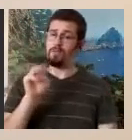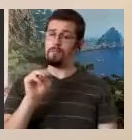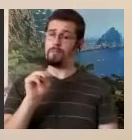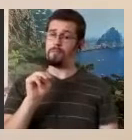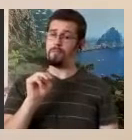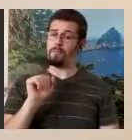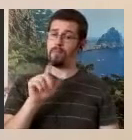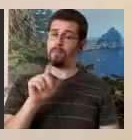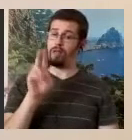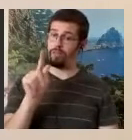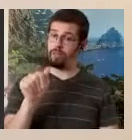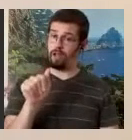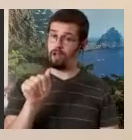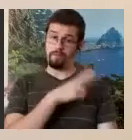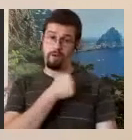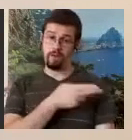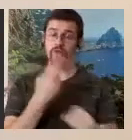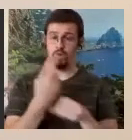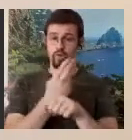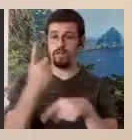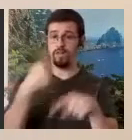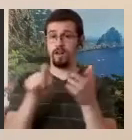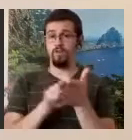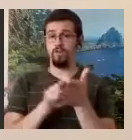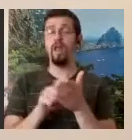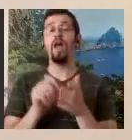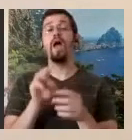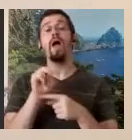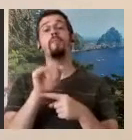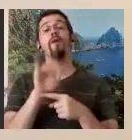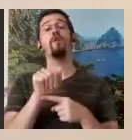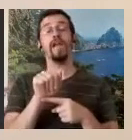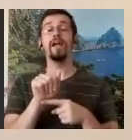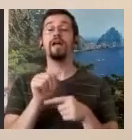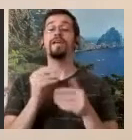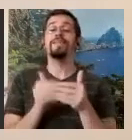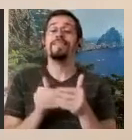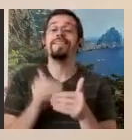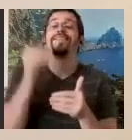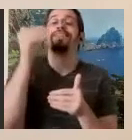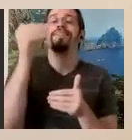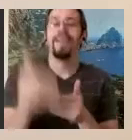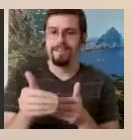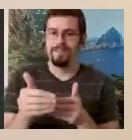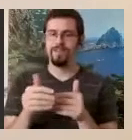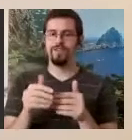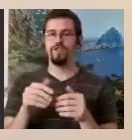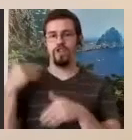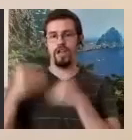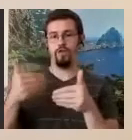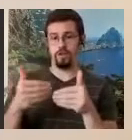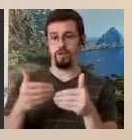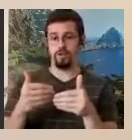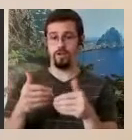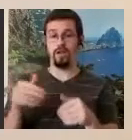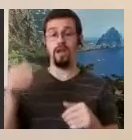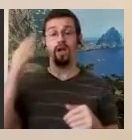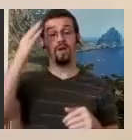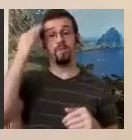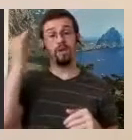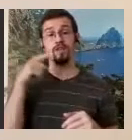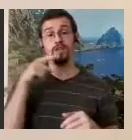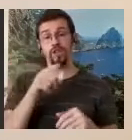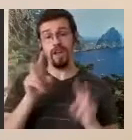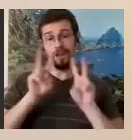that Maria is carrying it forward now to the next generation in a new way, because Maria has analyzed, for